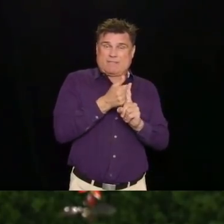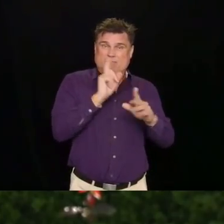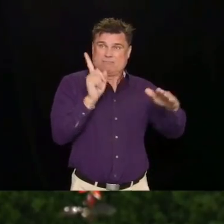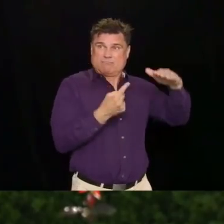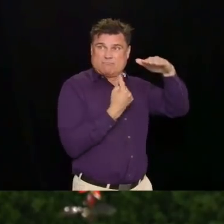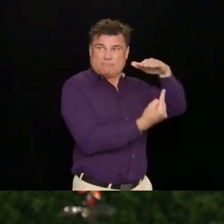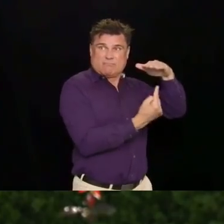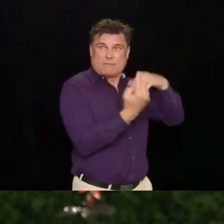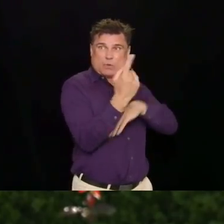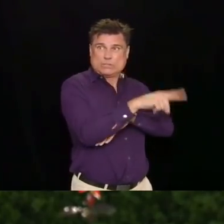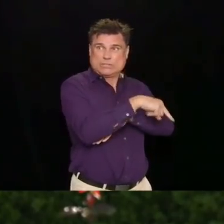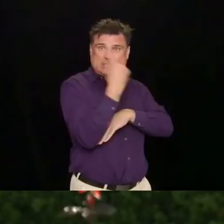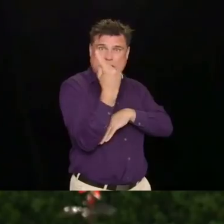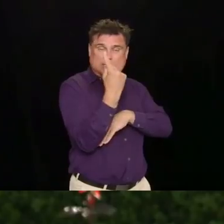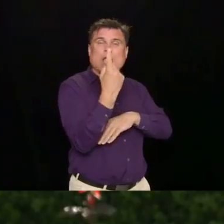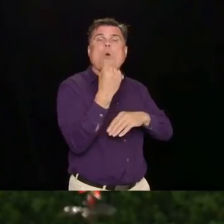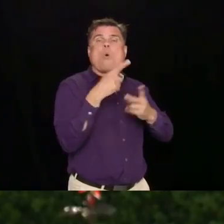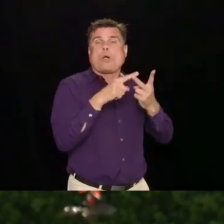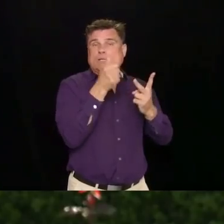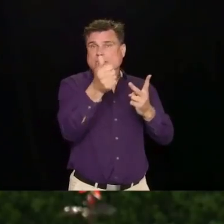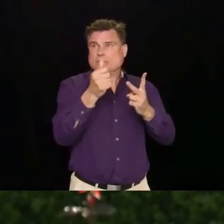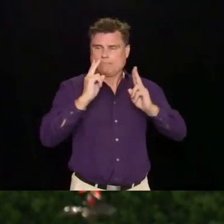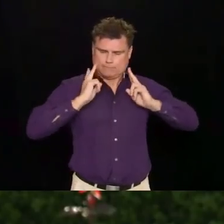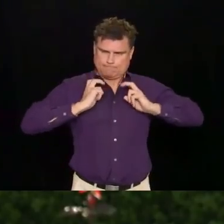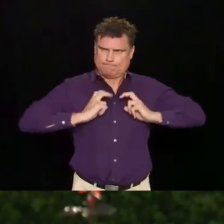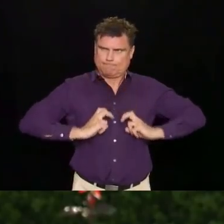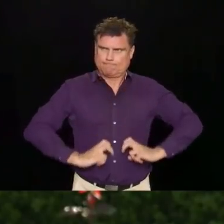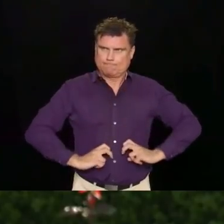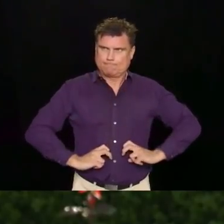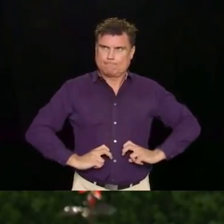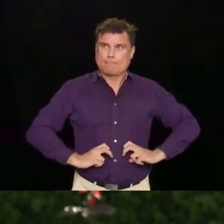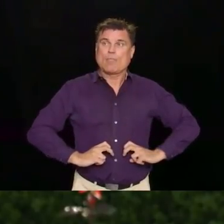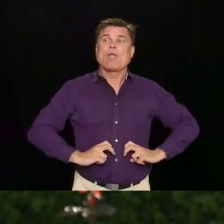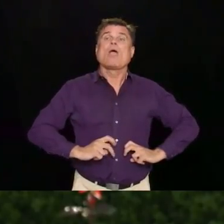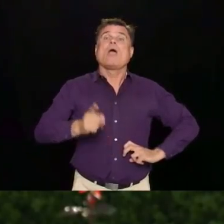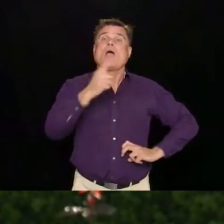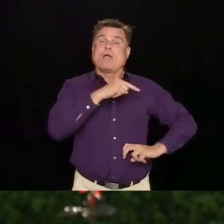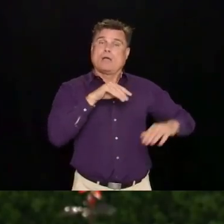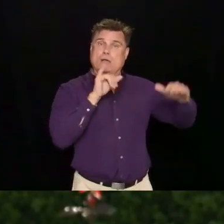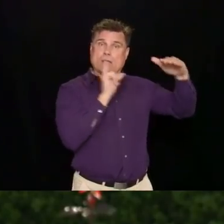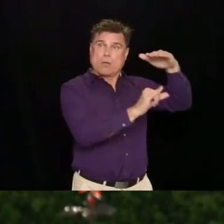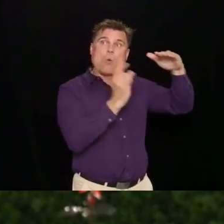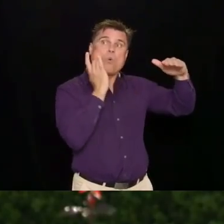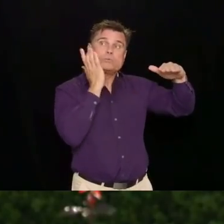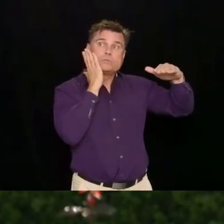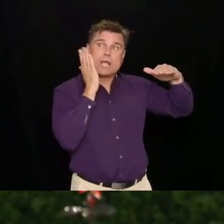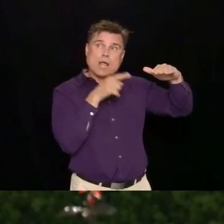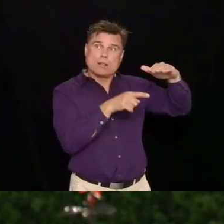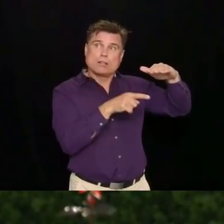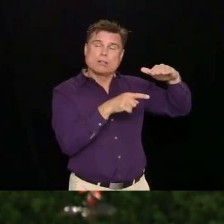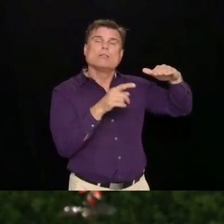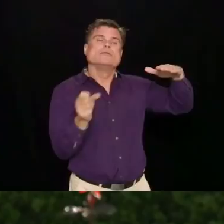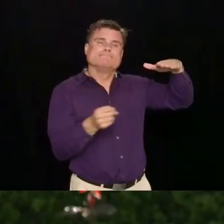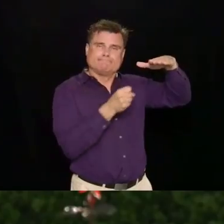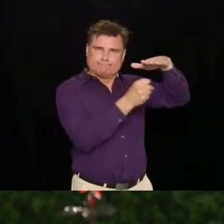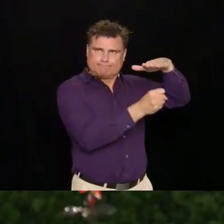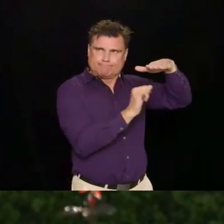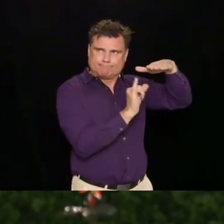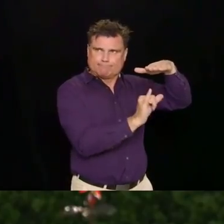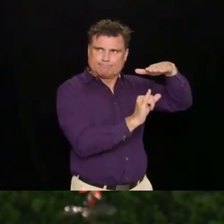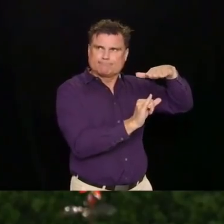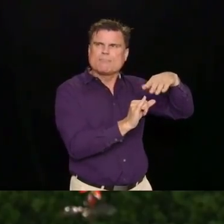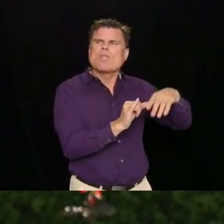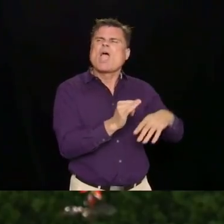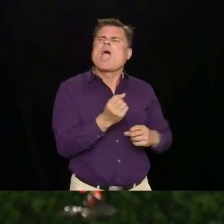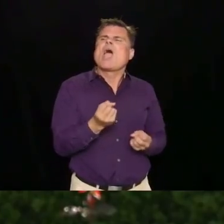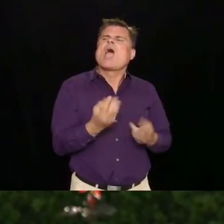self-monitor their symptoms. So the people who went to the resorts, they're told to self-isolate. How about those who went to the Cactus